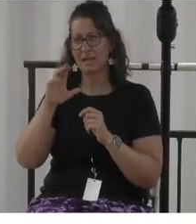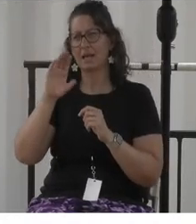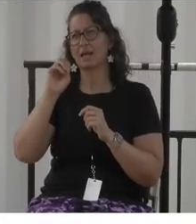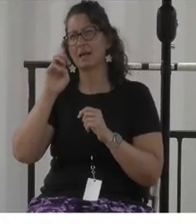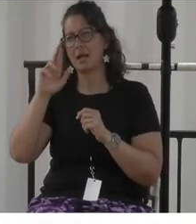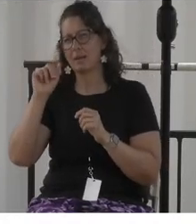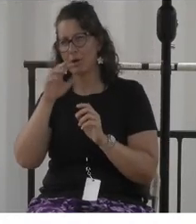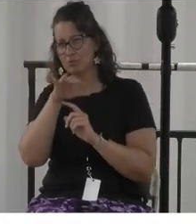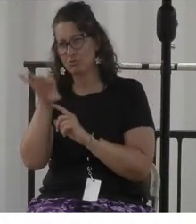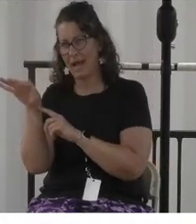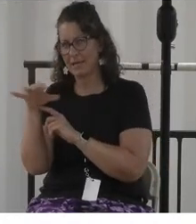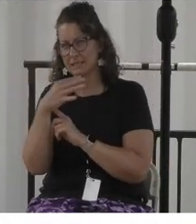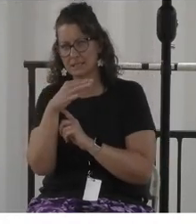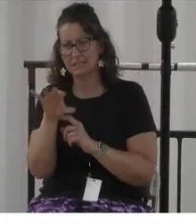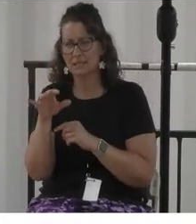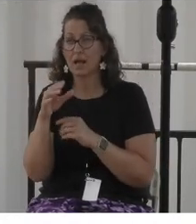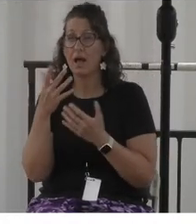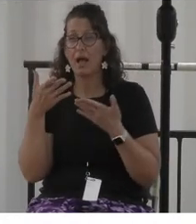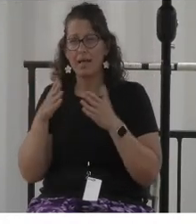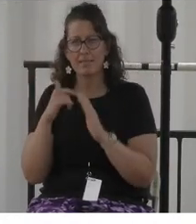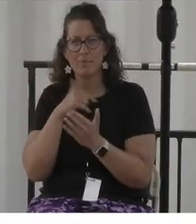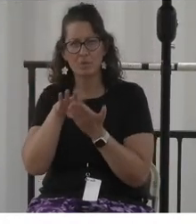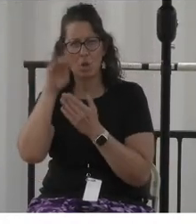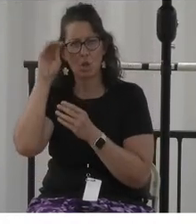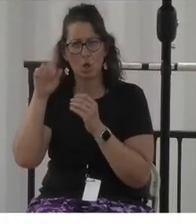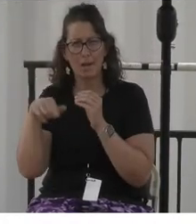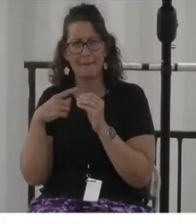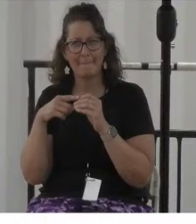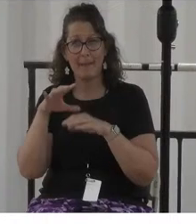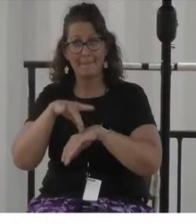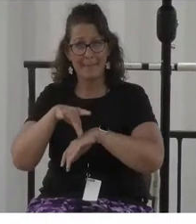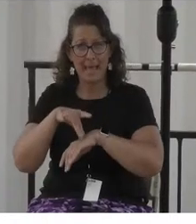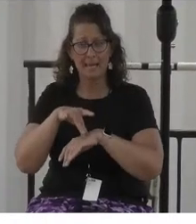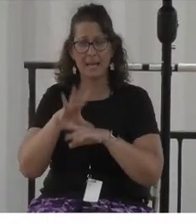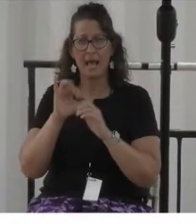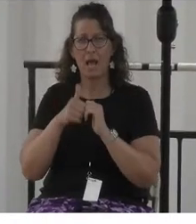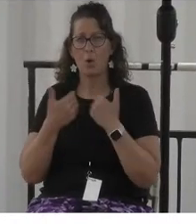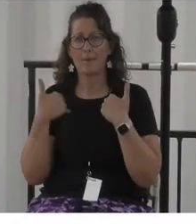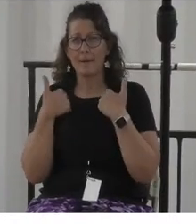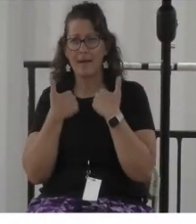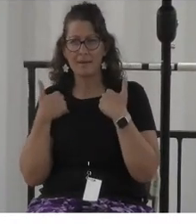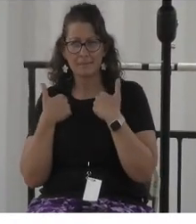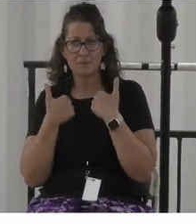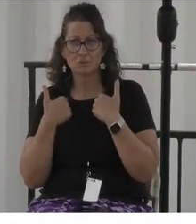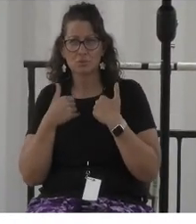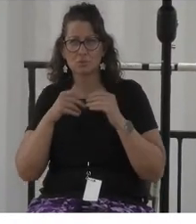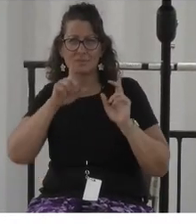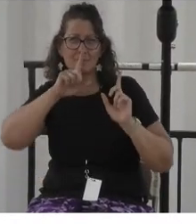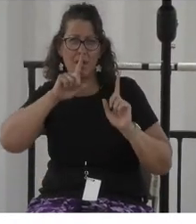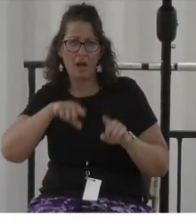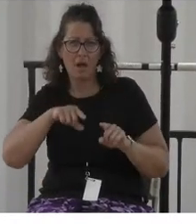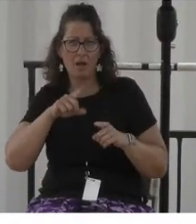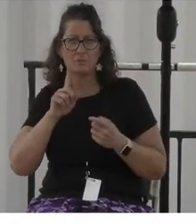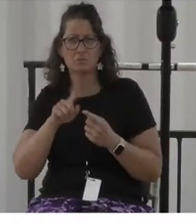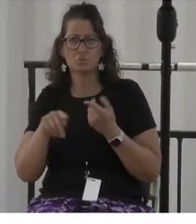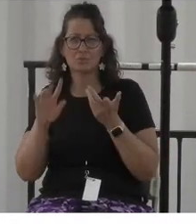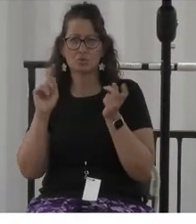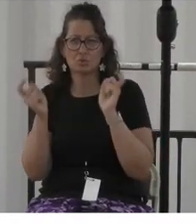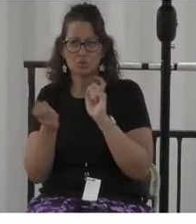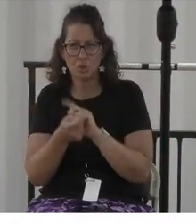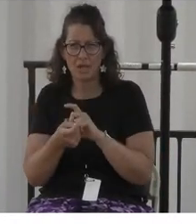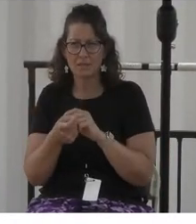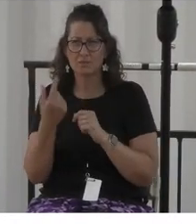allow us to learn about our planet and about how all these animals are responding to the changes that